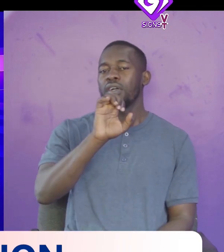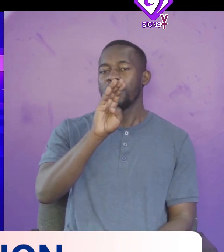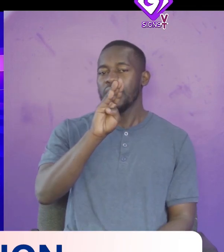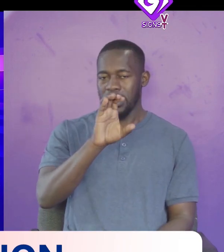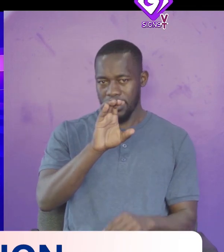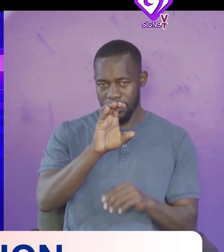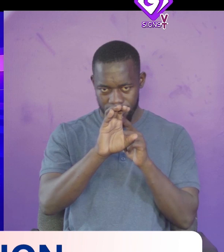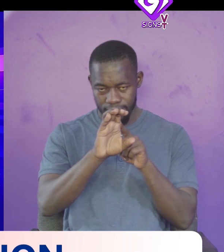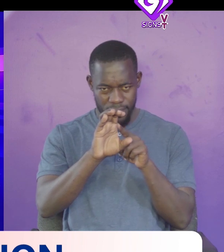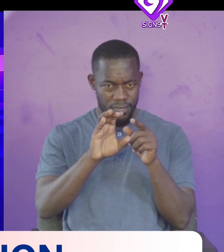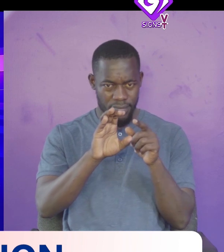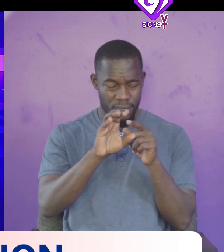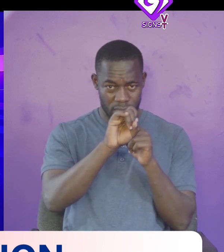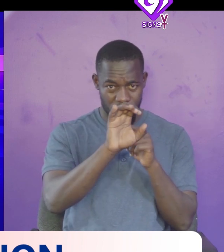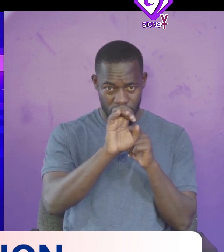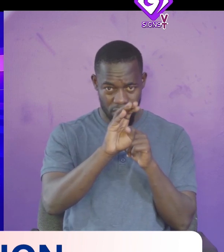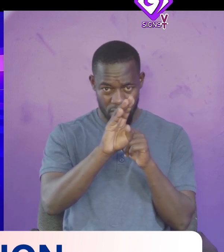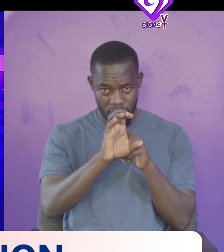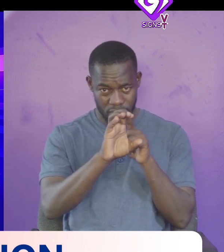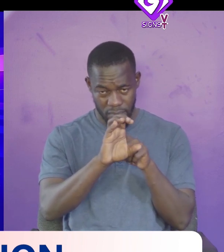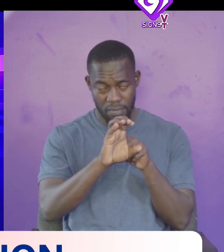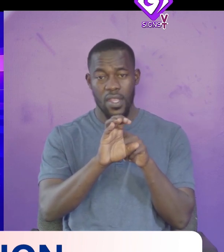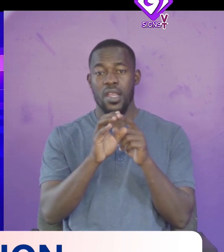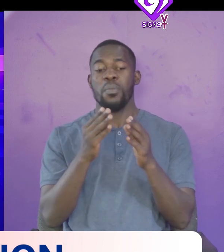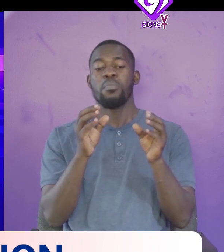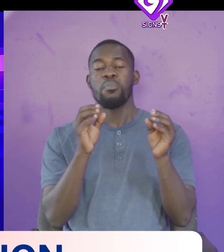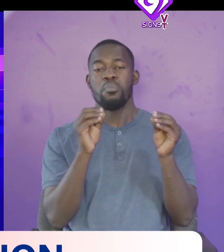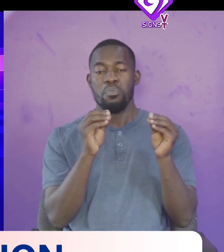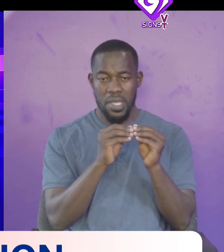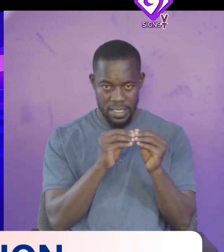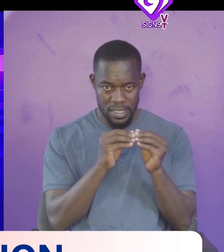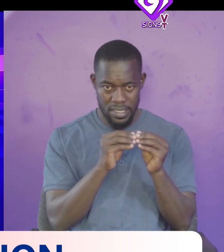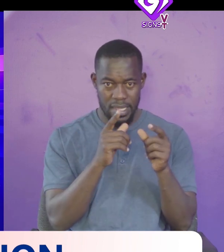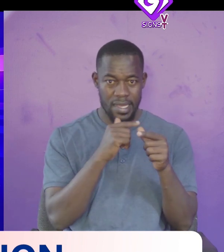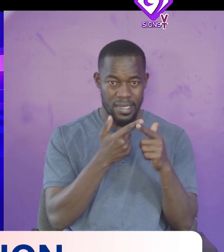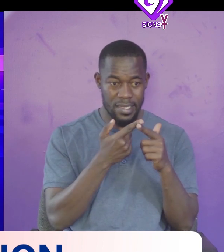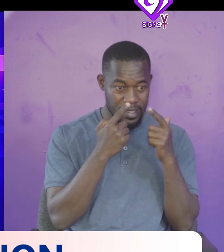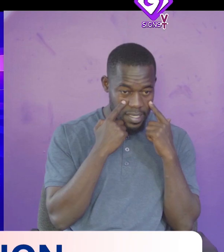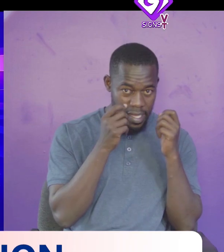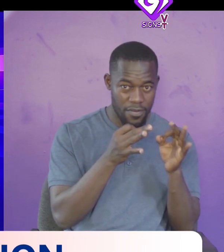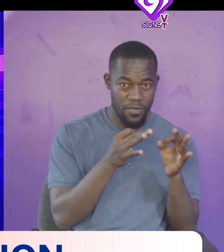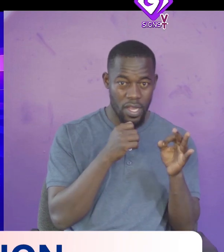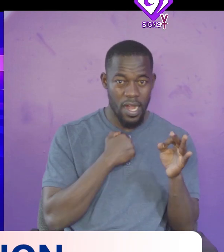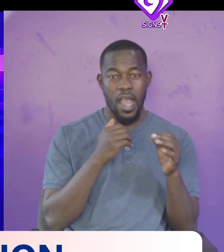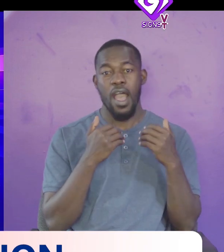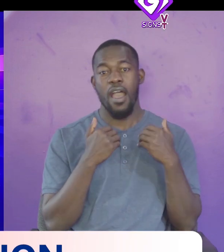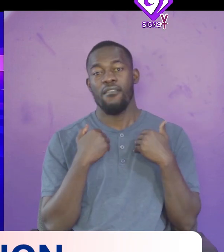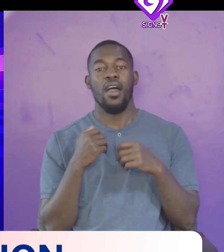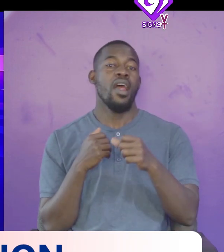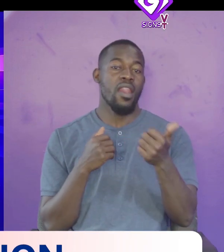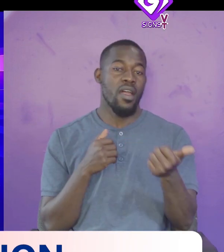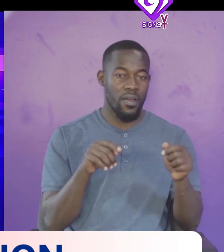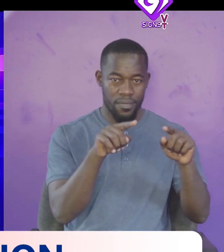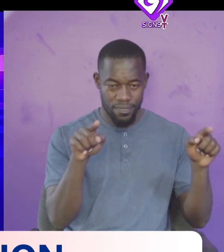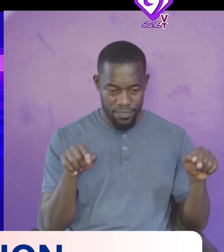to try and see if we can have a supplementary ballot. Yeah. But then they had already gone to Court